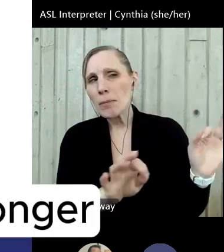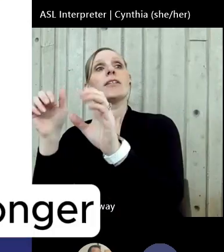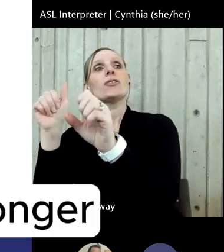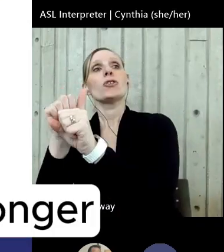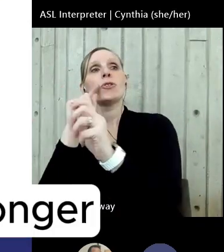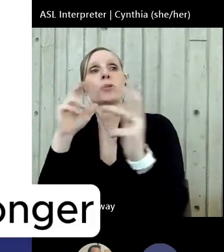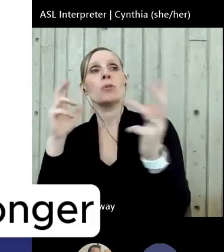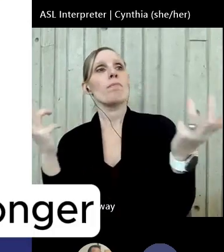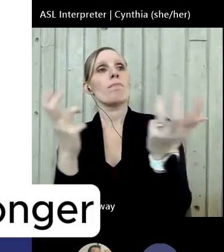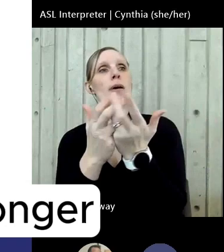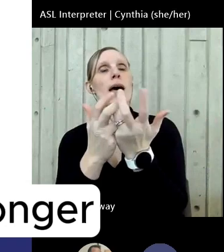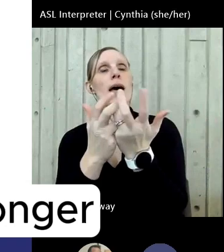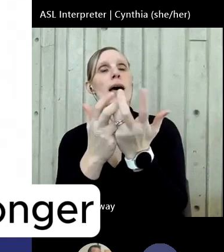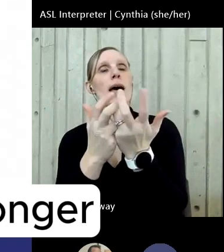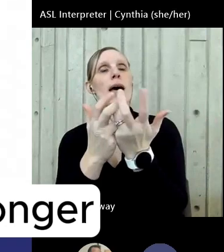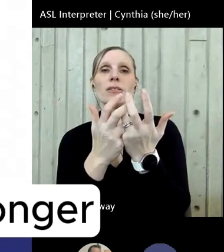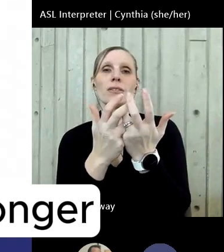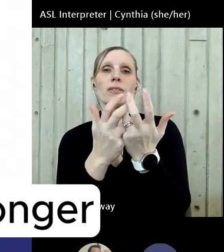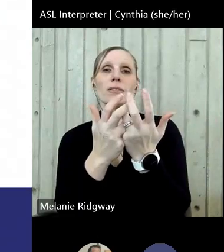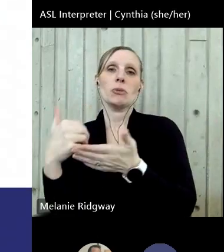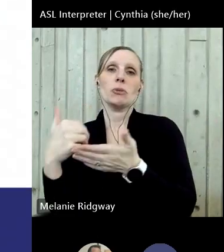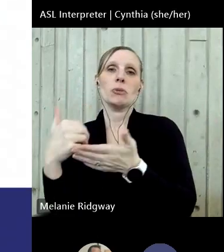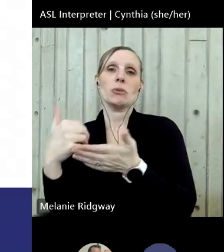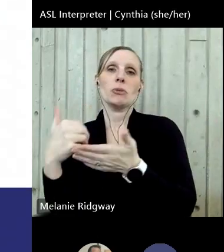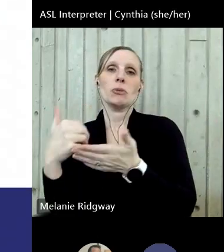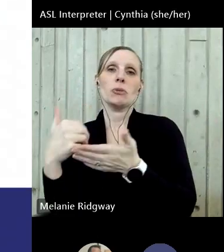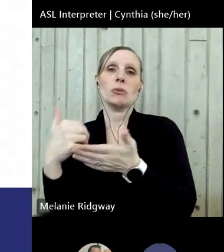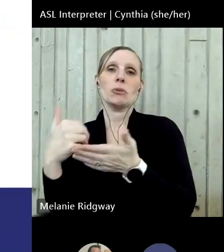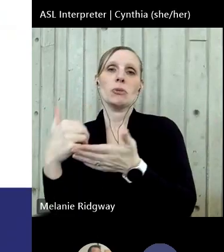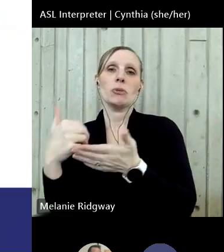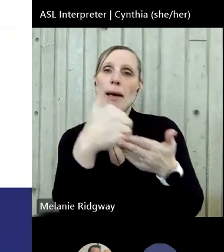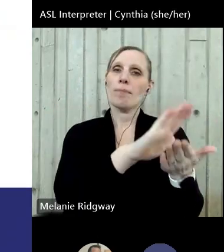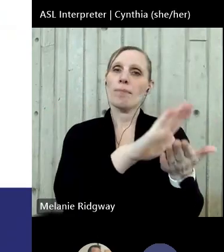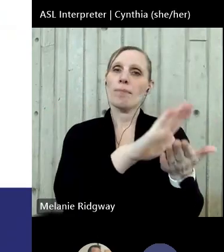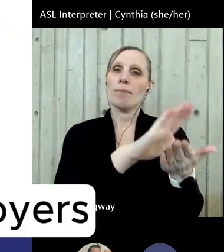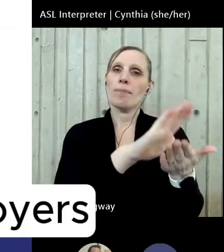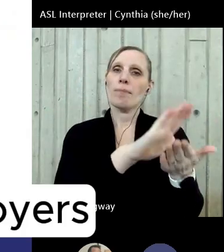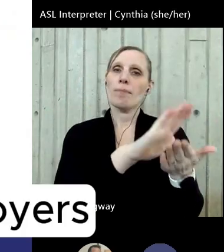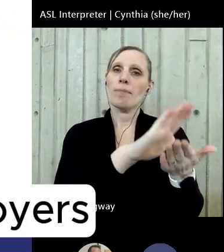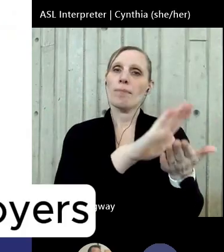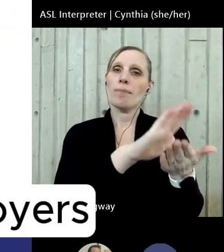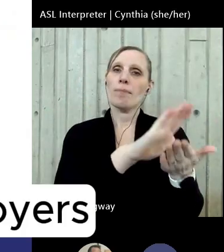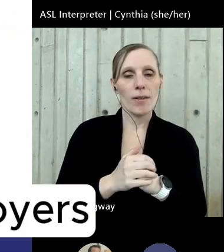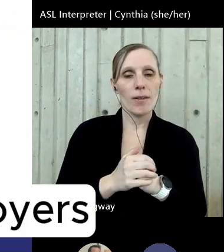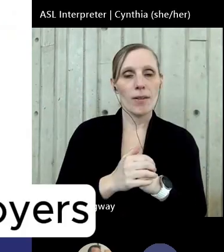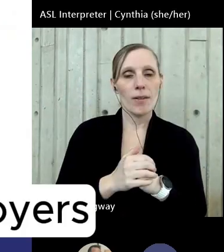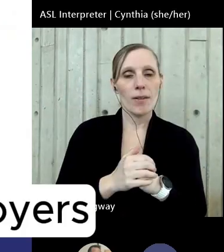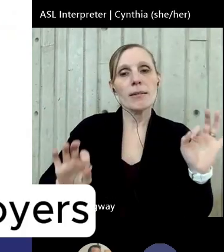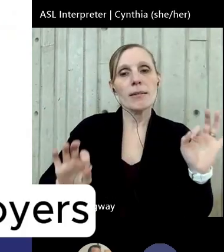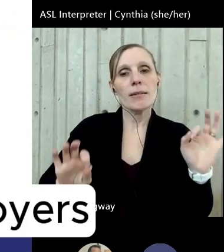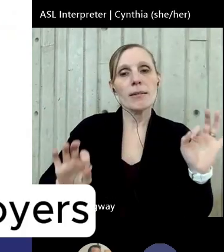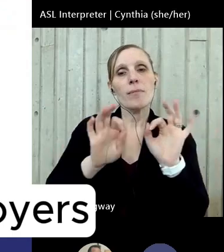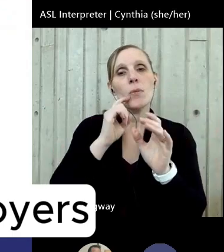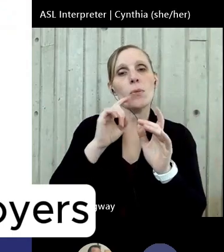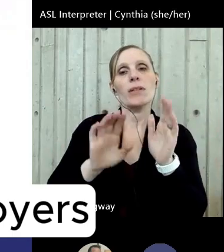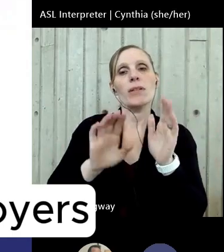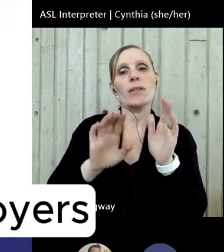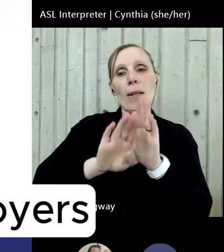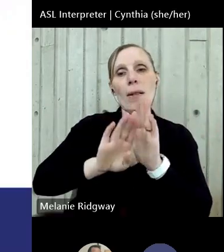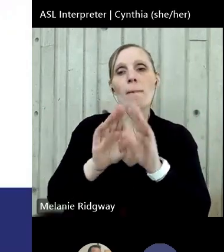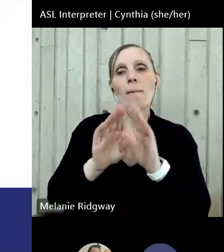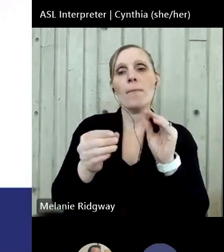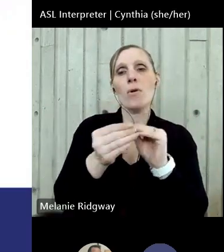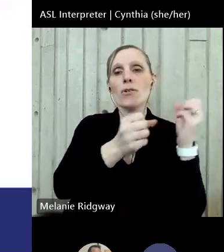Through our efforts, we aim to build a stronger, more inclusive workforce that benefits both job seekers and